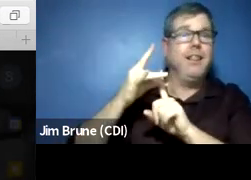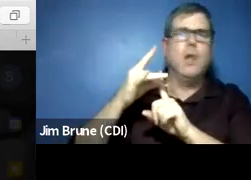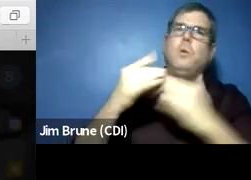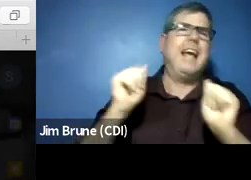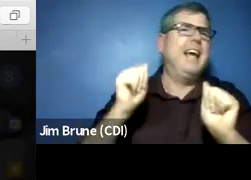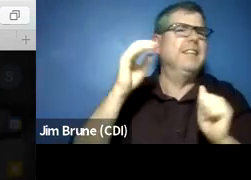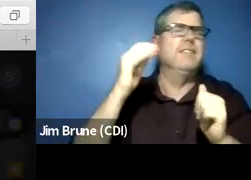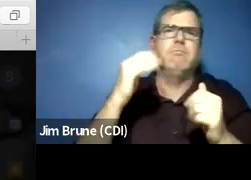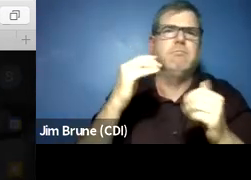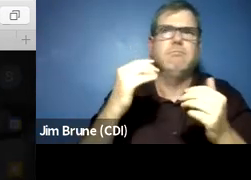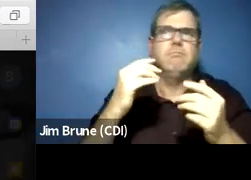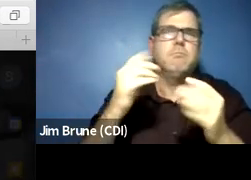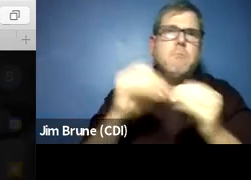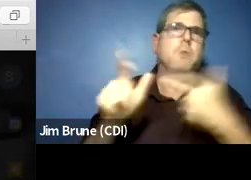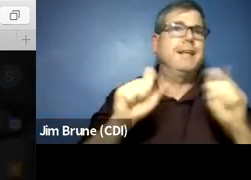vaccine.